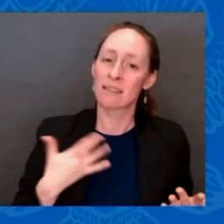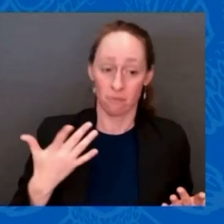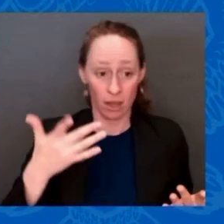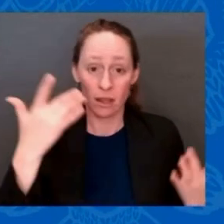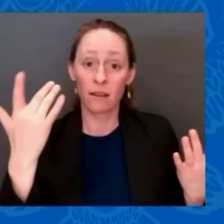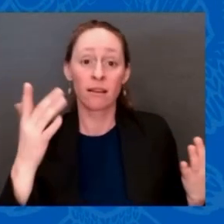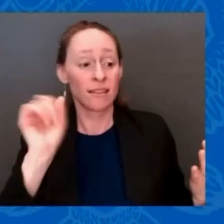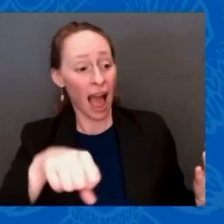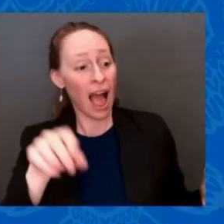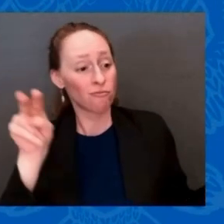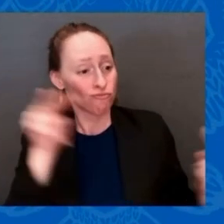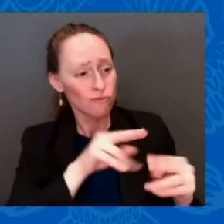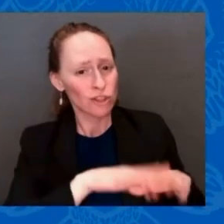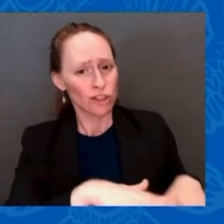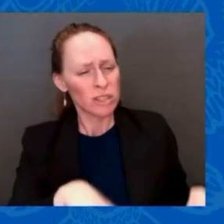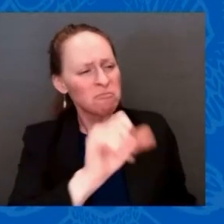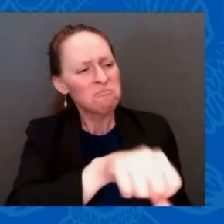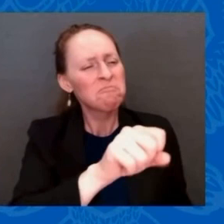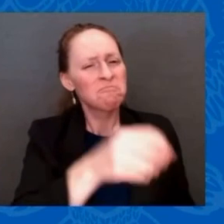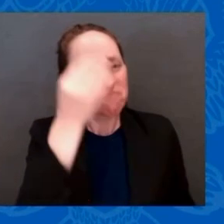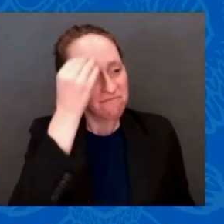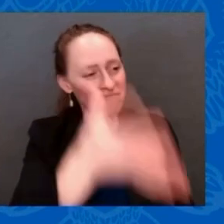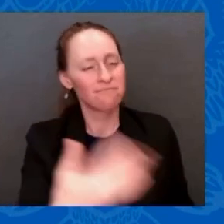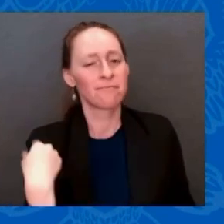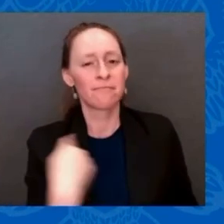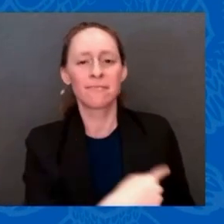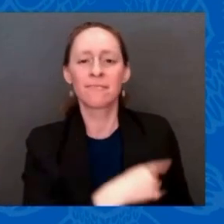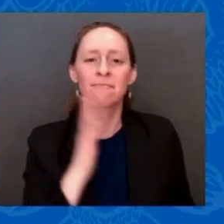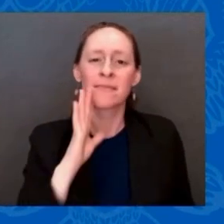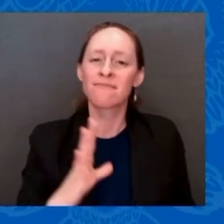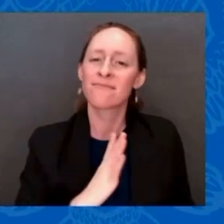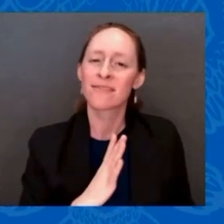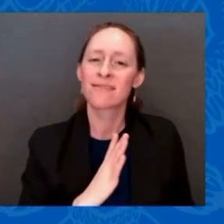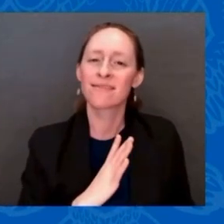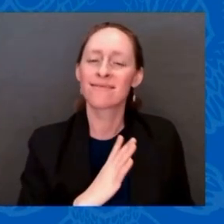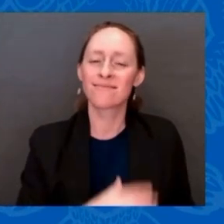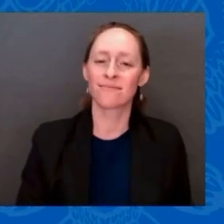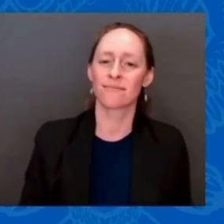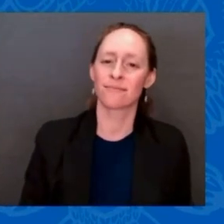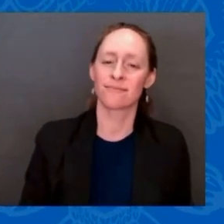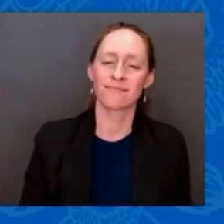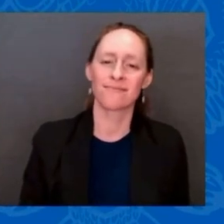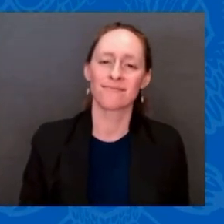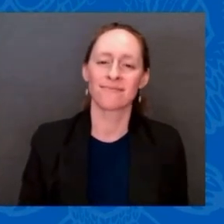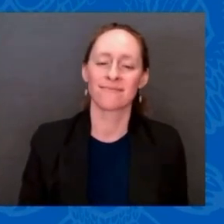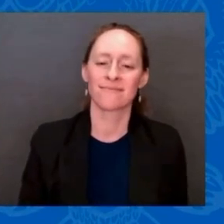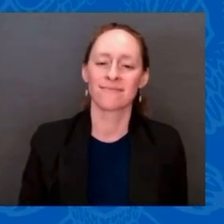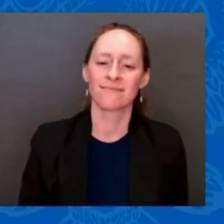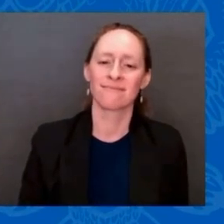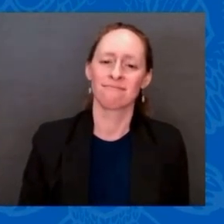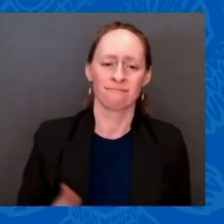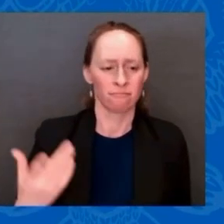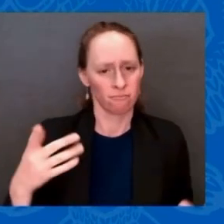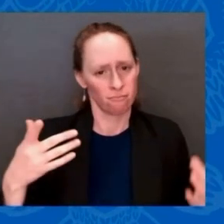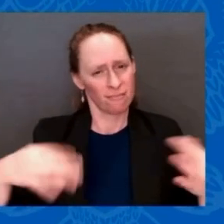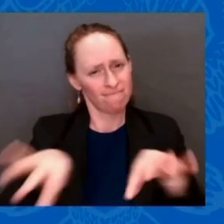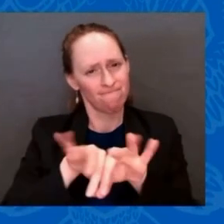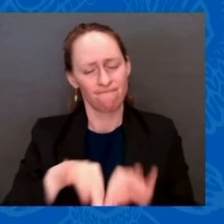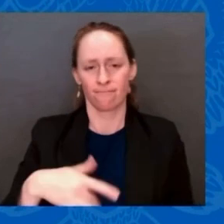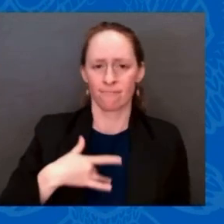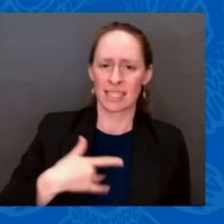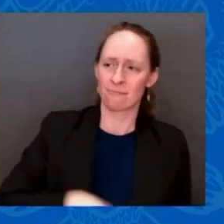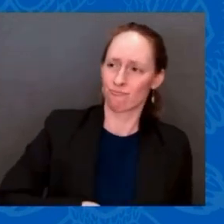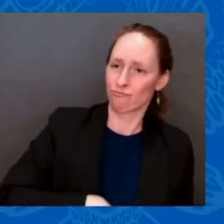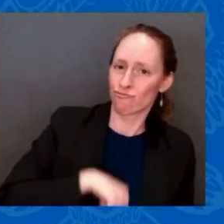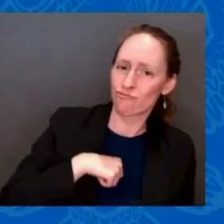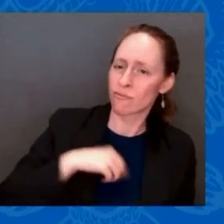mean, literal sense, think about that. It's about your dignity, how you're treated, and being able to make a living you can tell your kids it's going to be